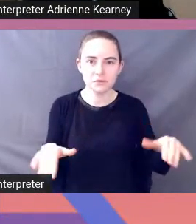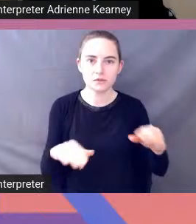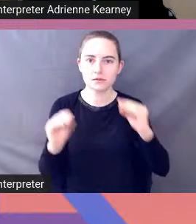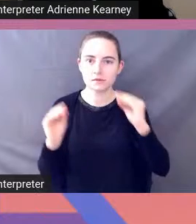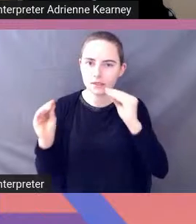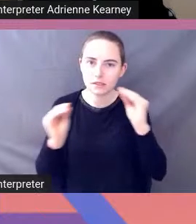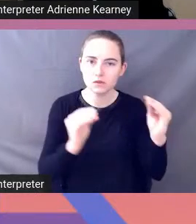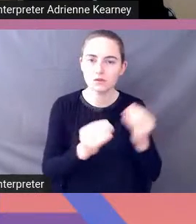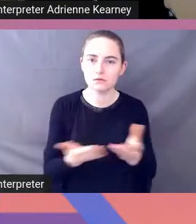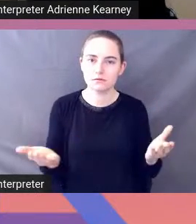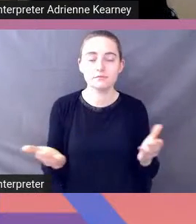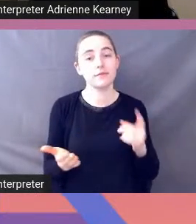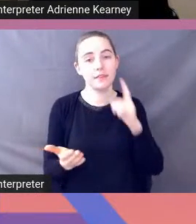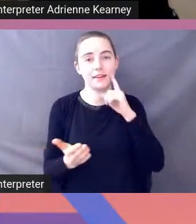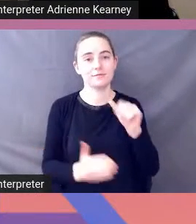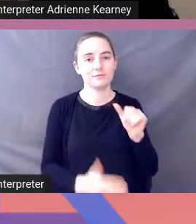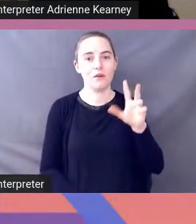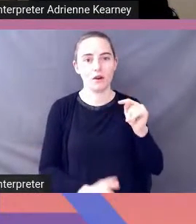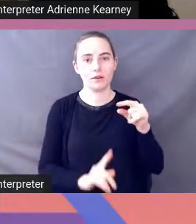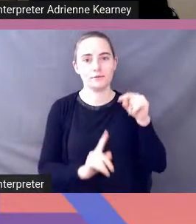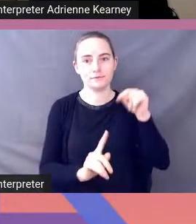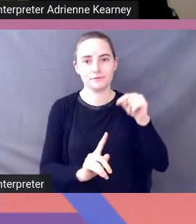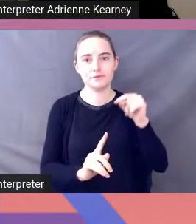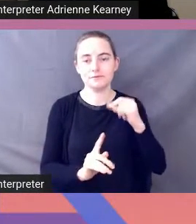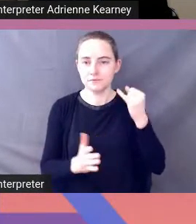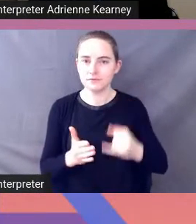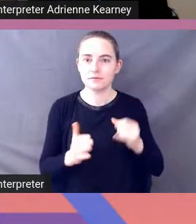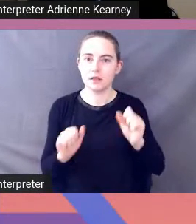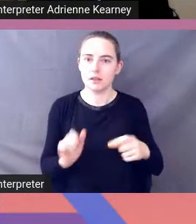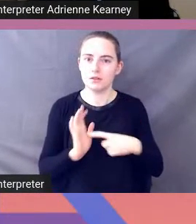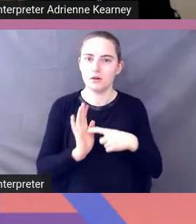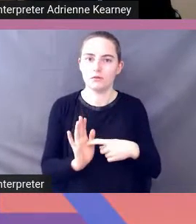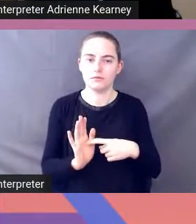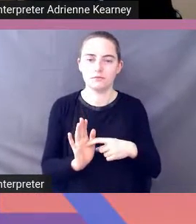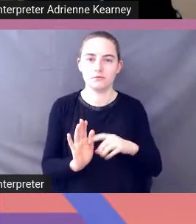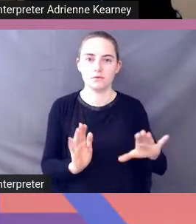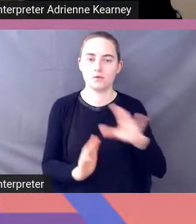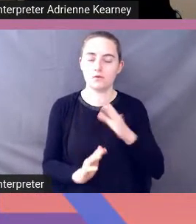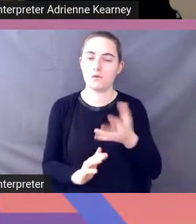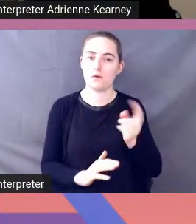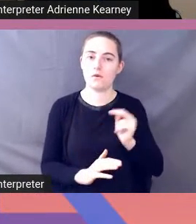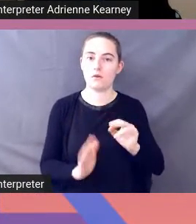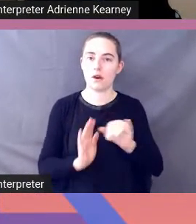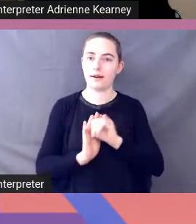really help people to understand that living in your own identity doesn't have to that you're